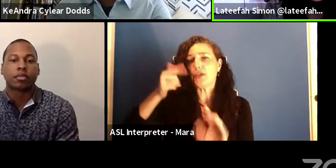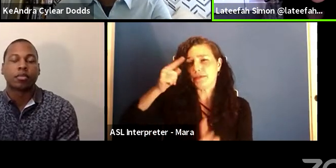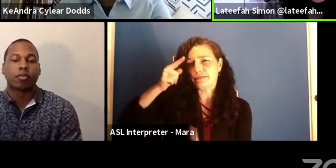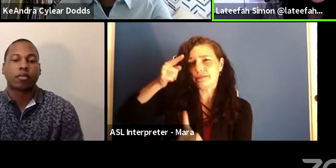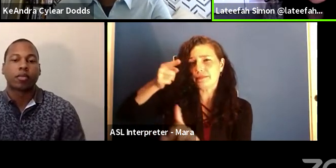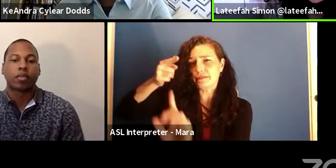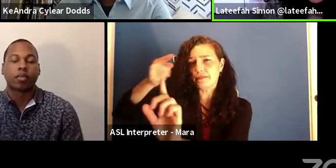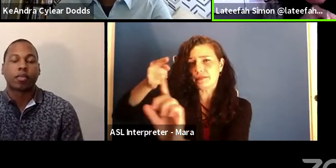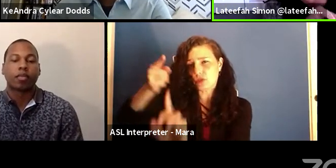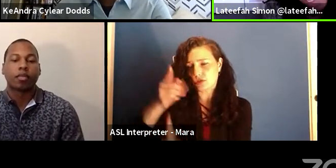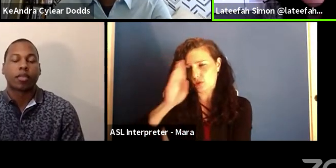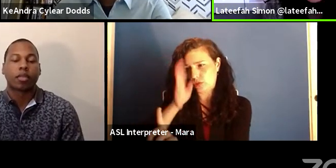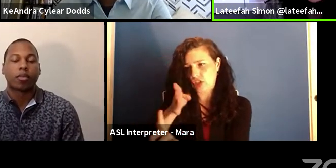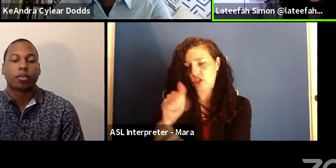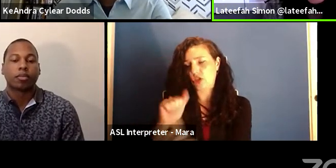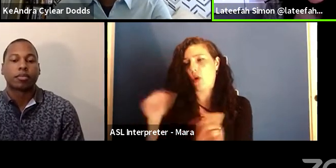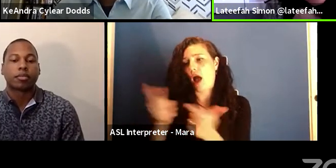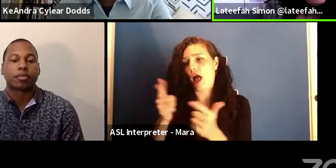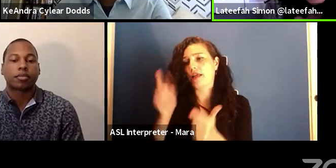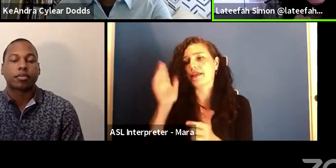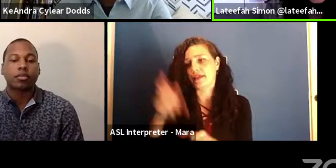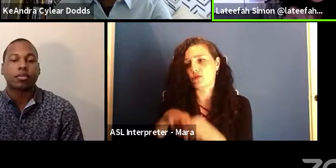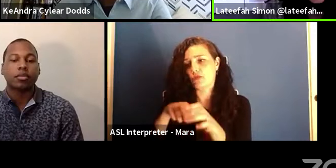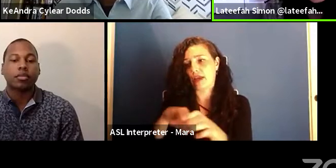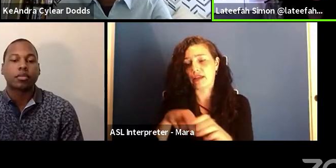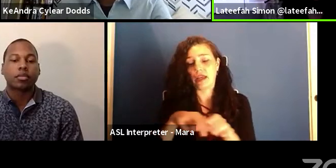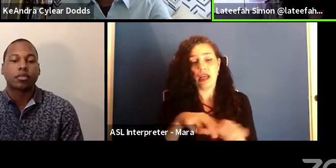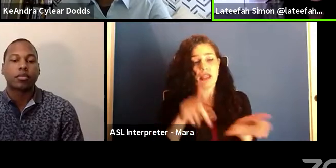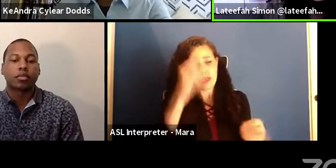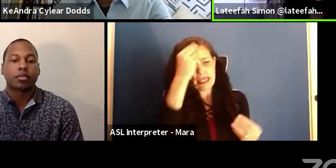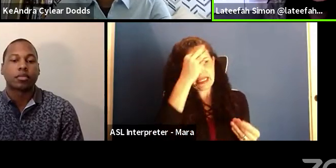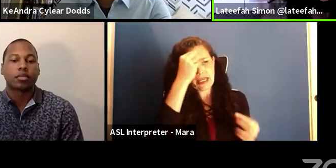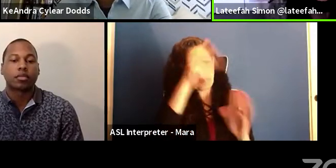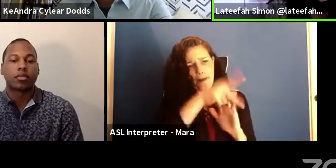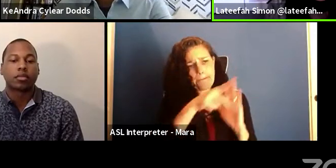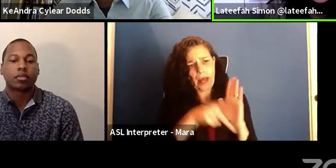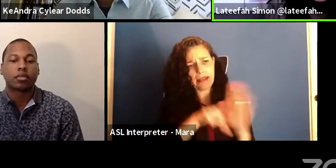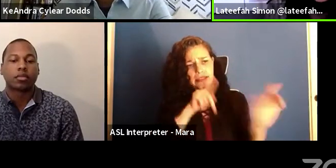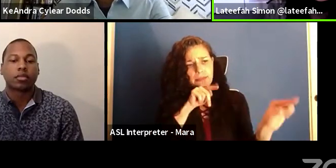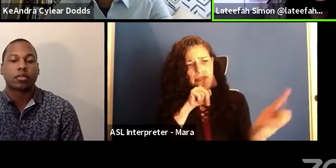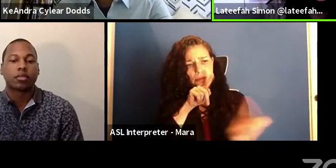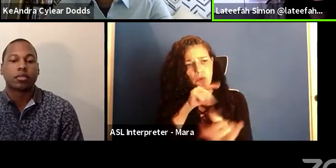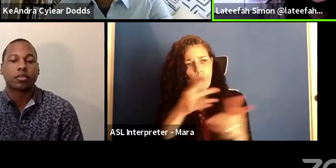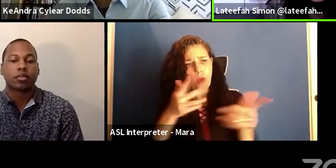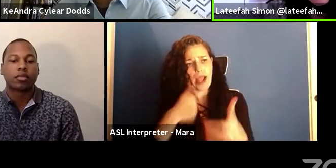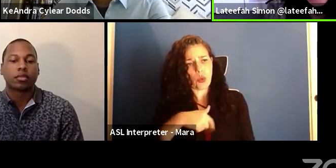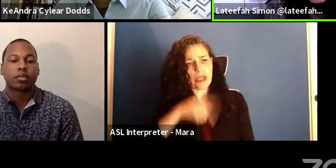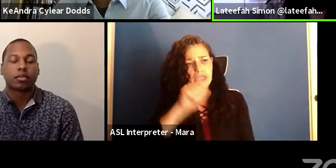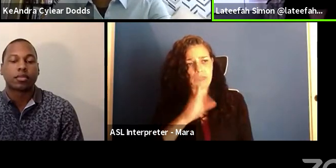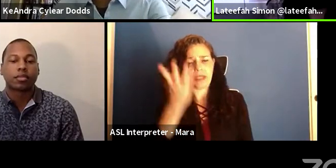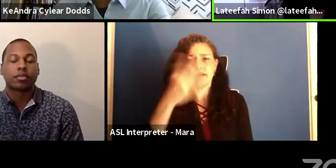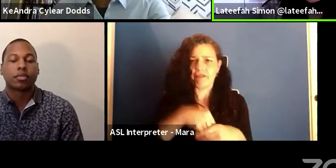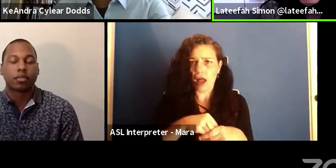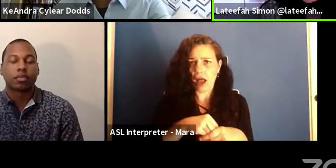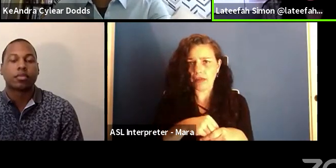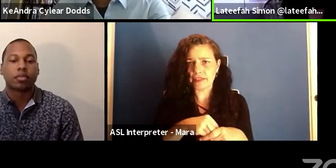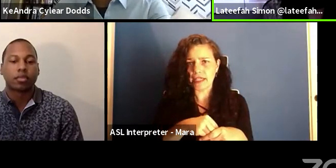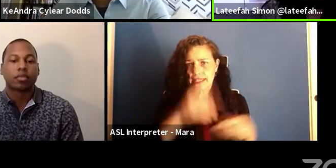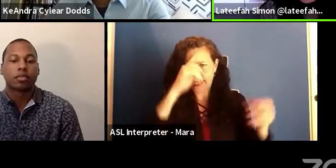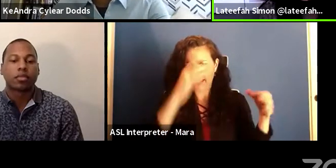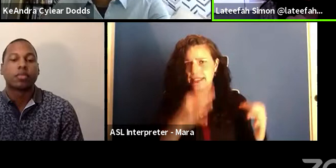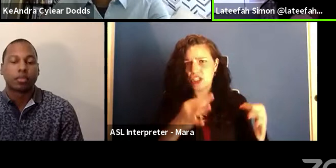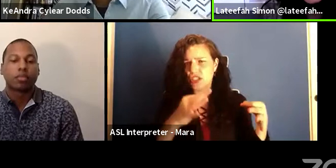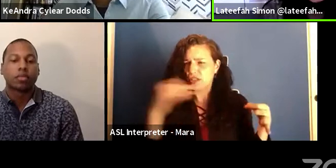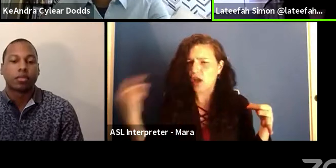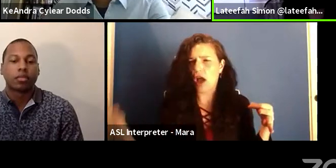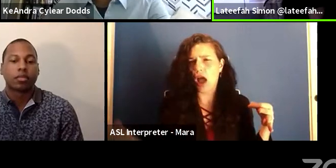on that, in terms of sort of policy responses, thinking about why we must be in the room at all times when decisions are being